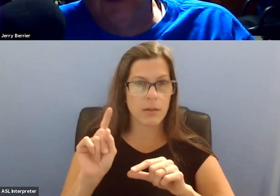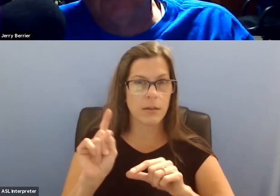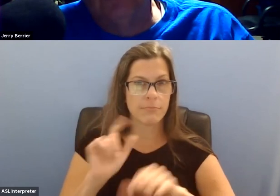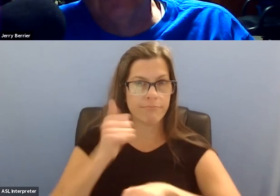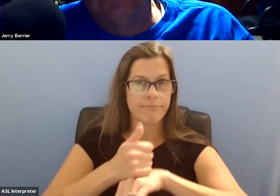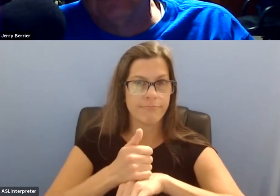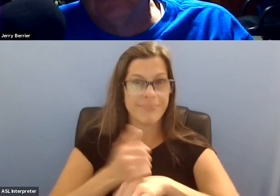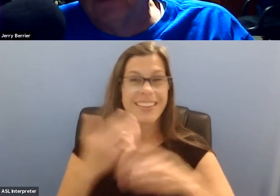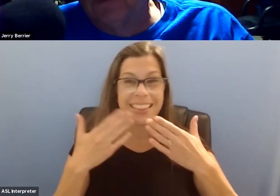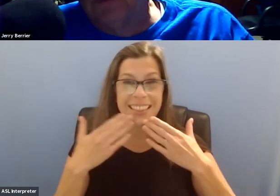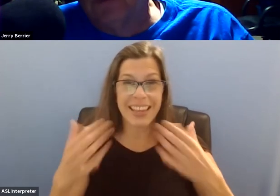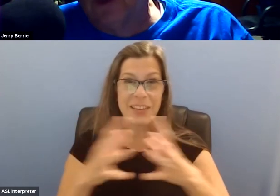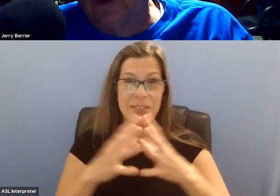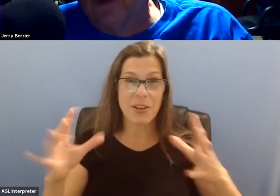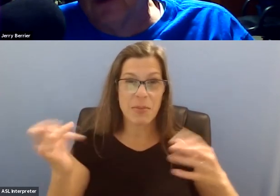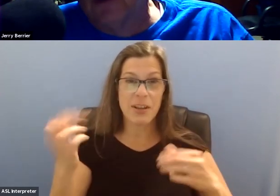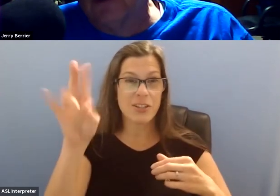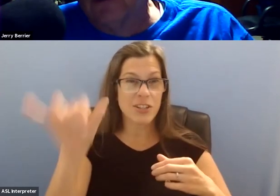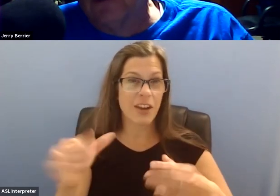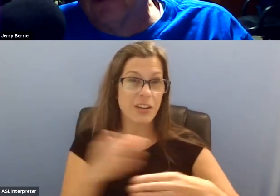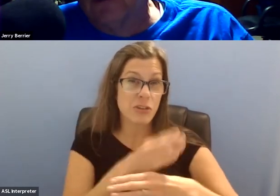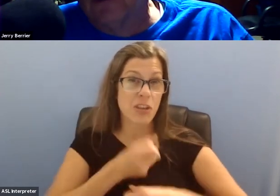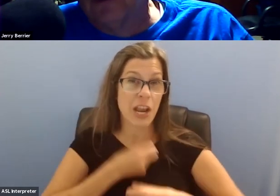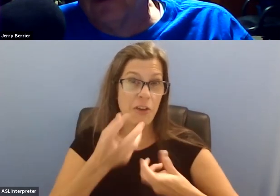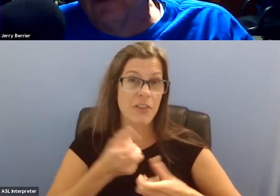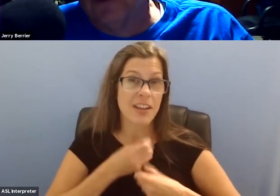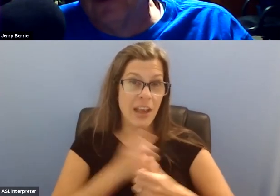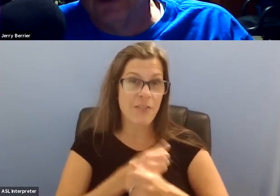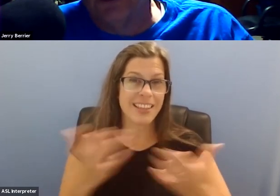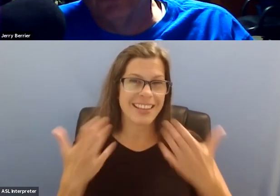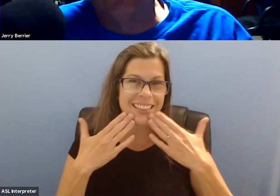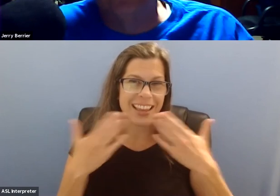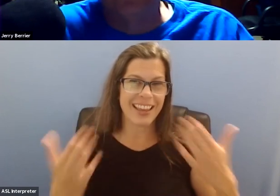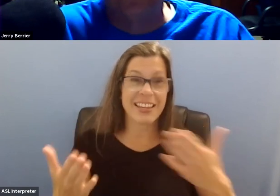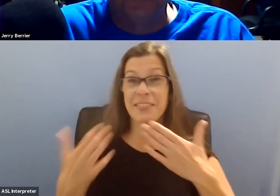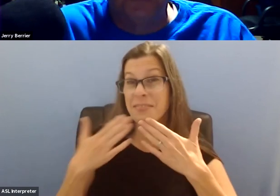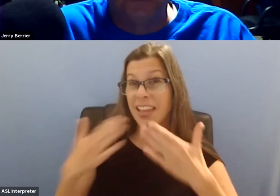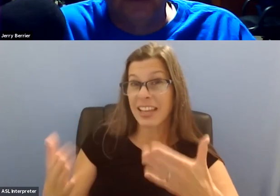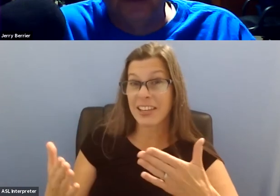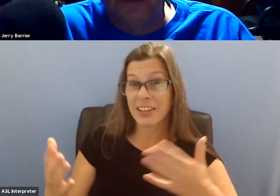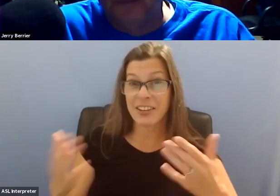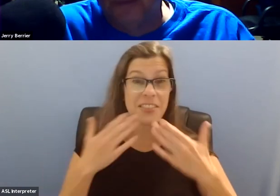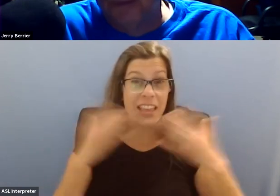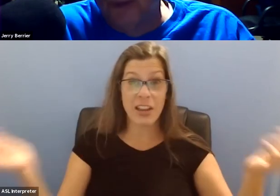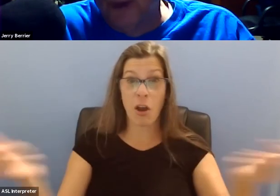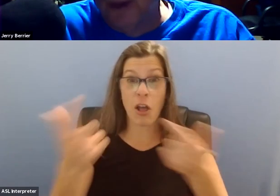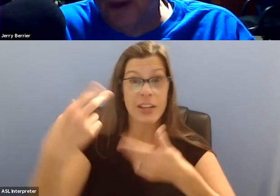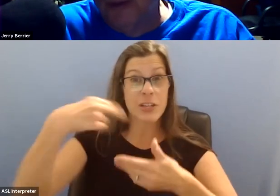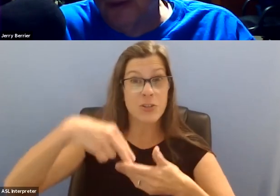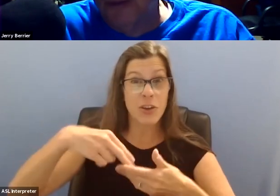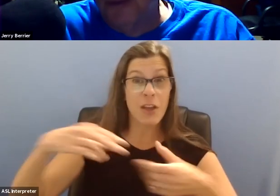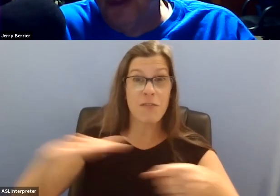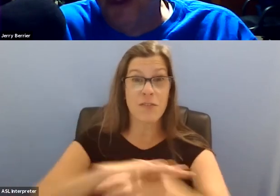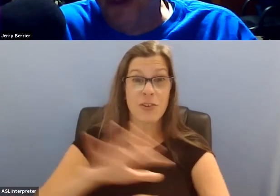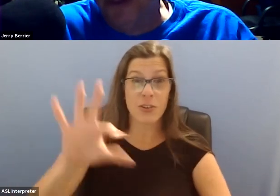Um, thank you so much, Jerry, for sharing all those experiences. Um, thanks everyone for joining us and for staying for a full 90